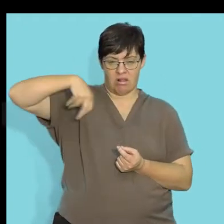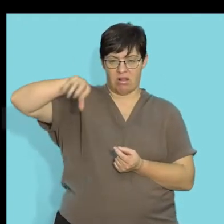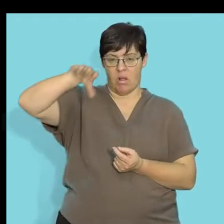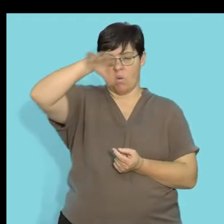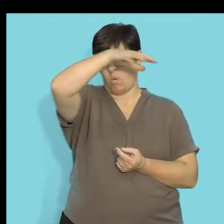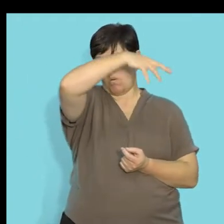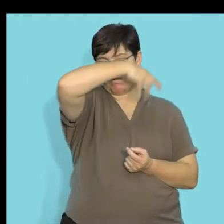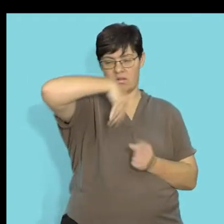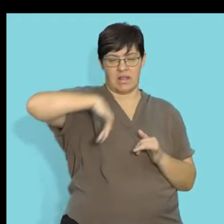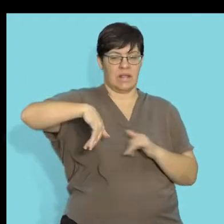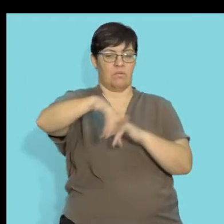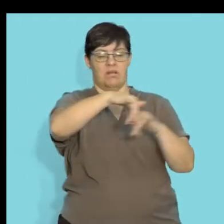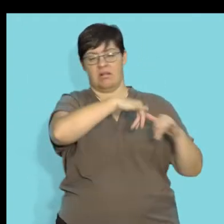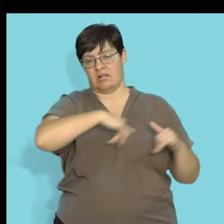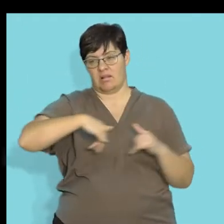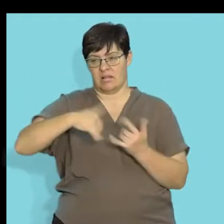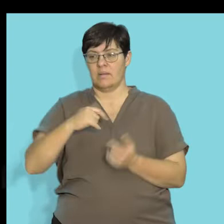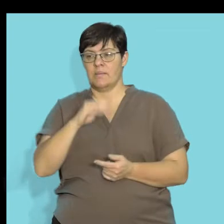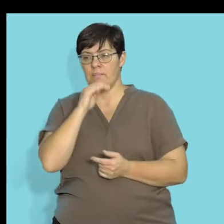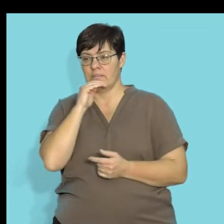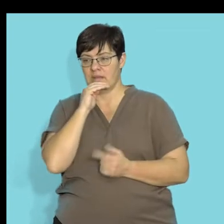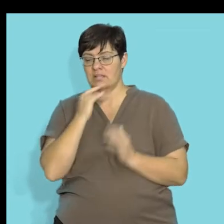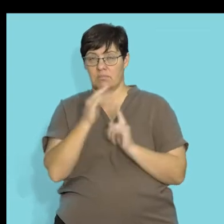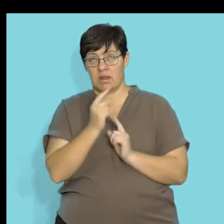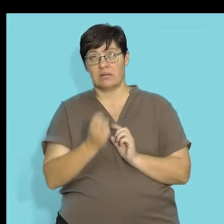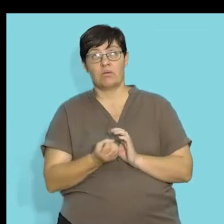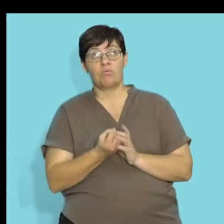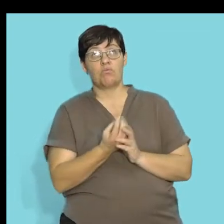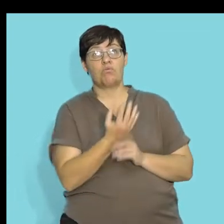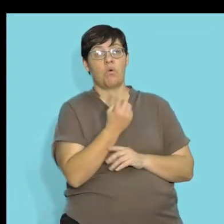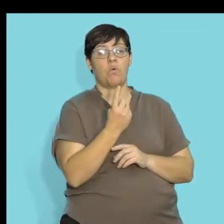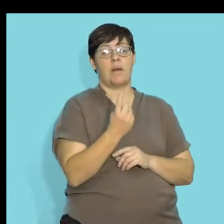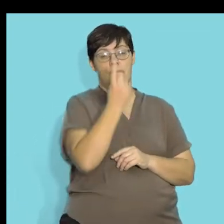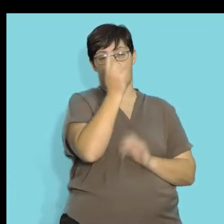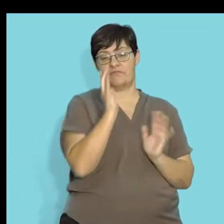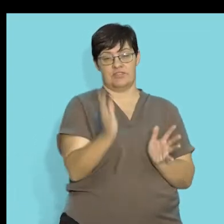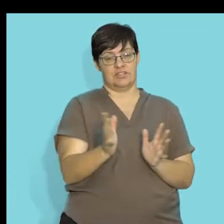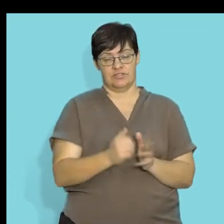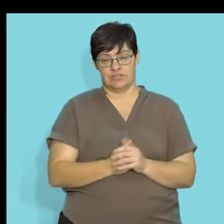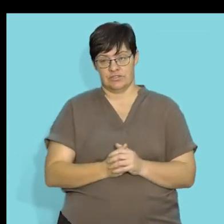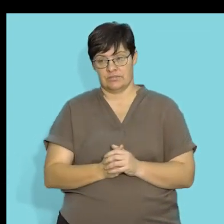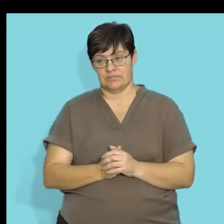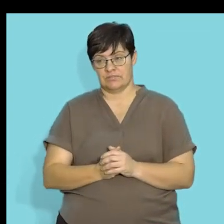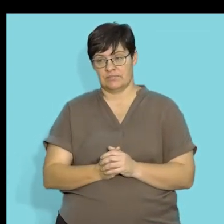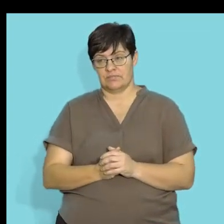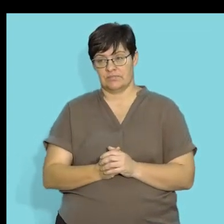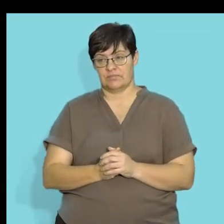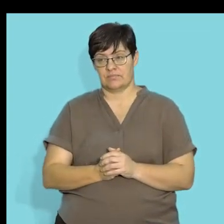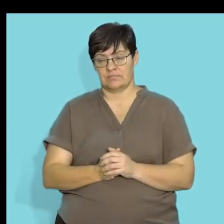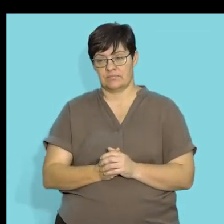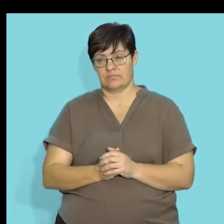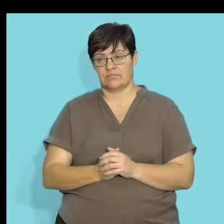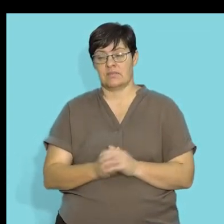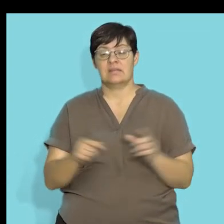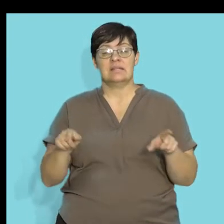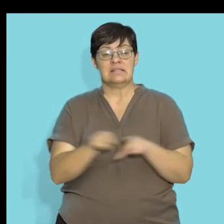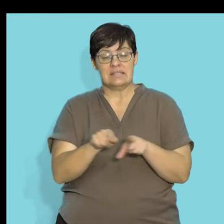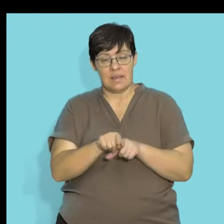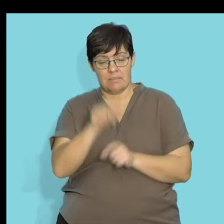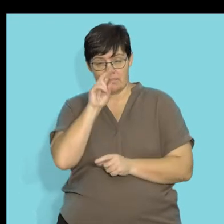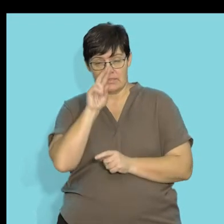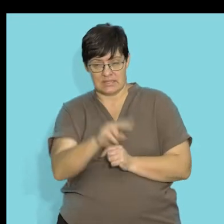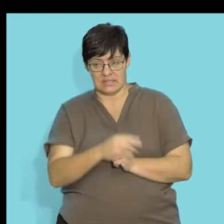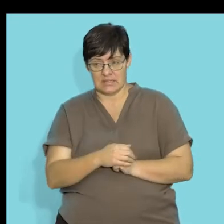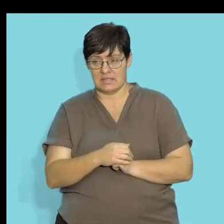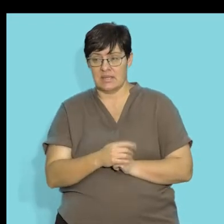is available to all parts equally, and this in turn will stimulate just the growth of the plant vertically. We